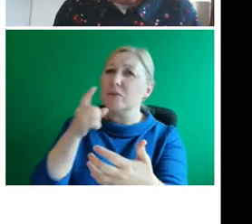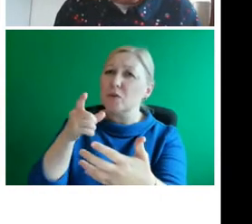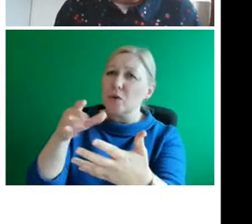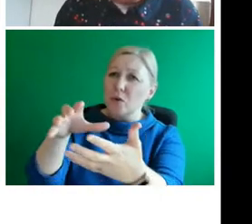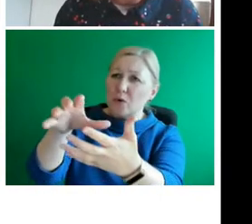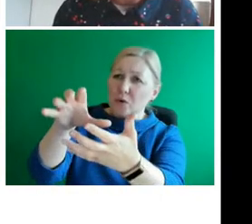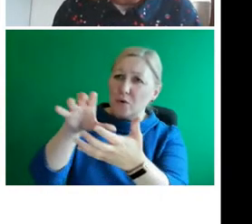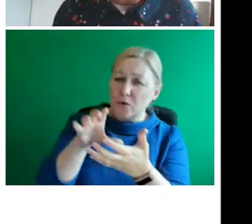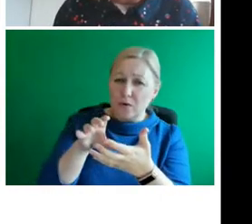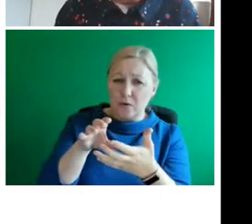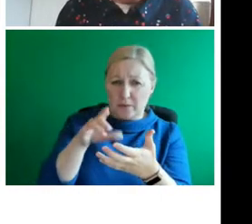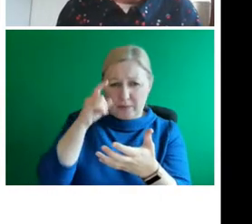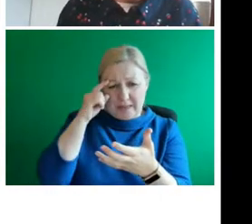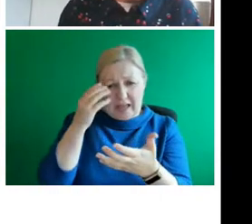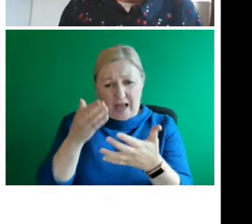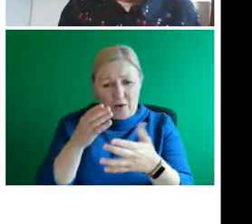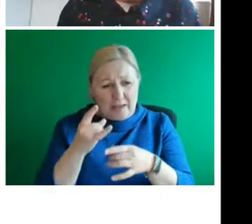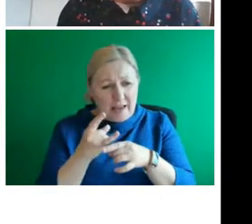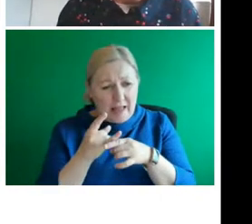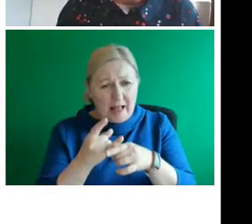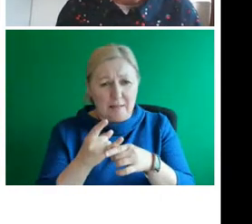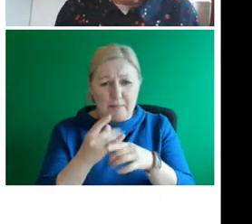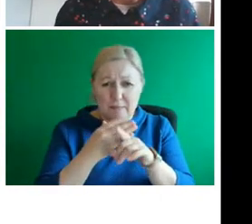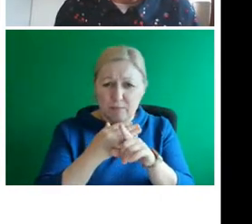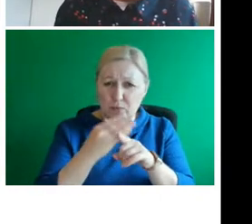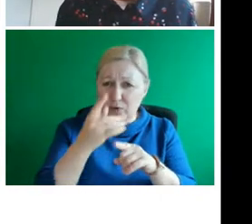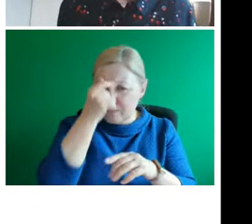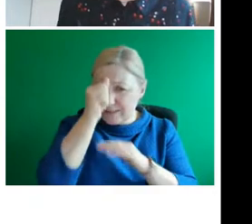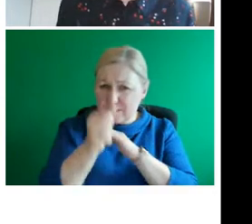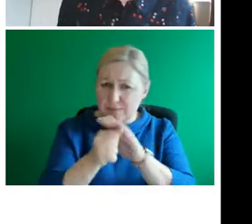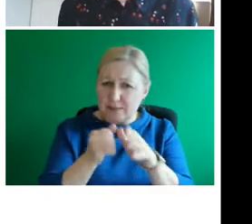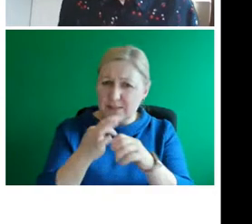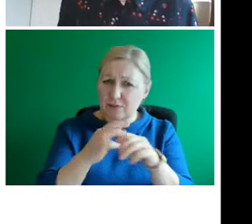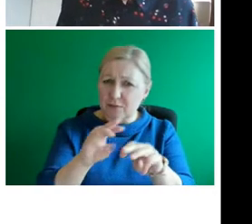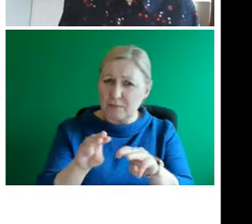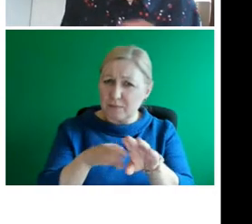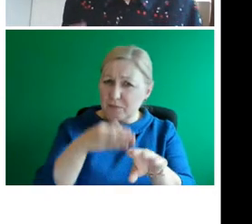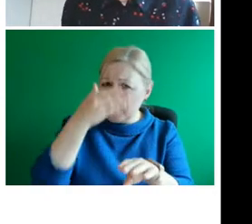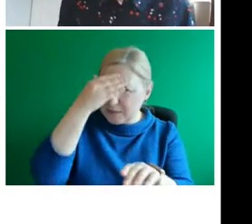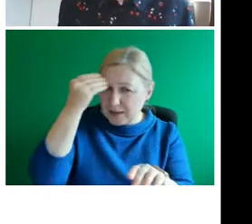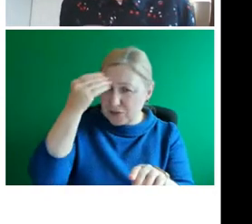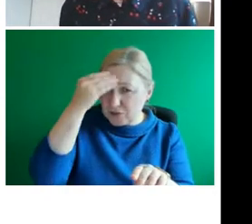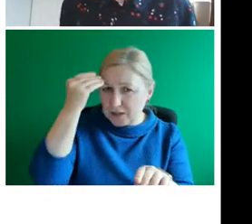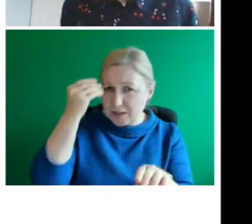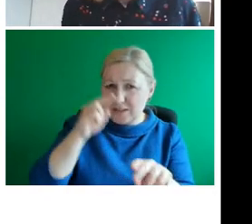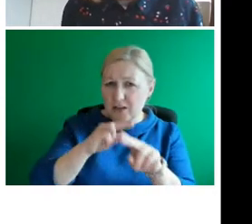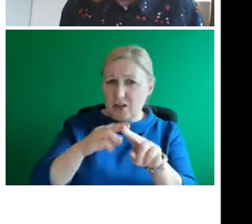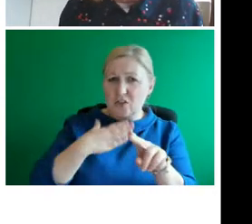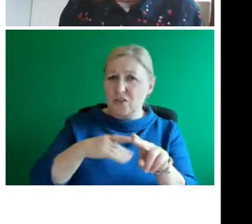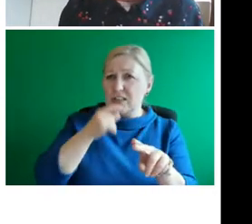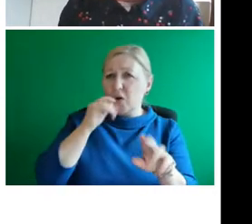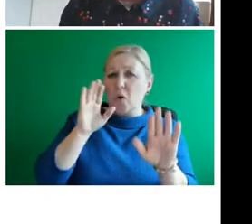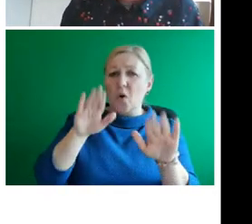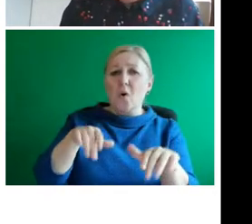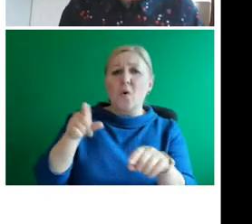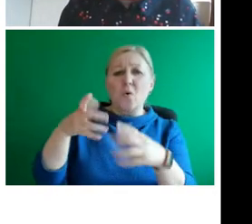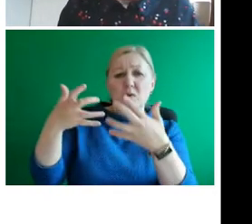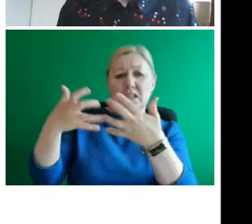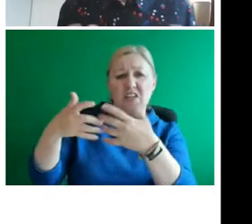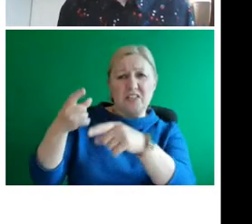and improve the experience for people with dementia, instead of just replacing, using technology as a kind of a replacement for the